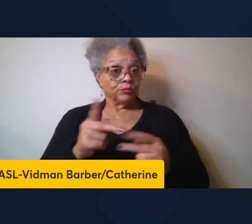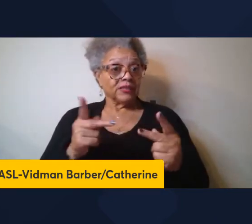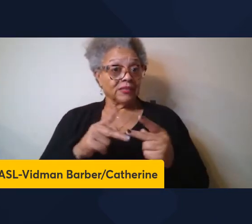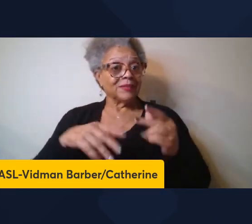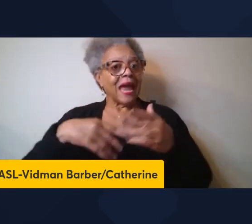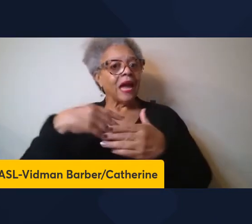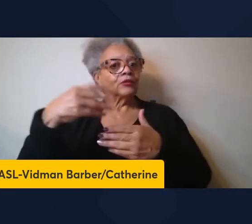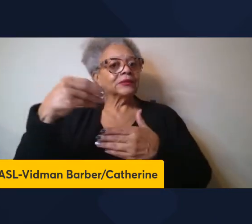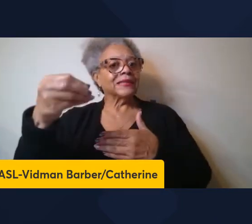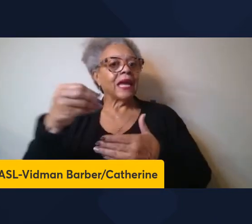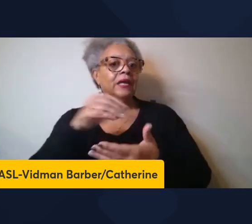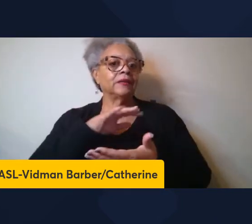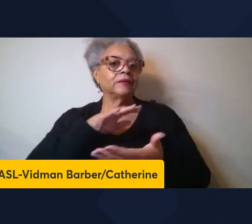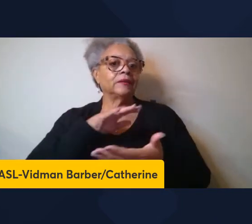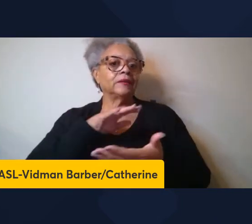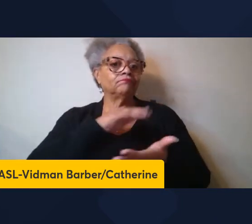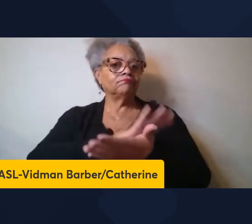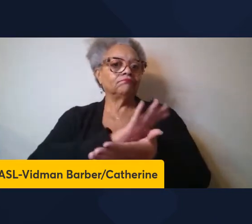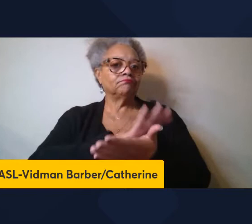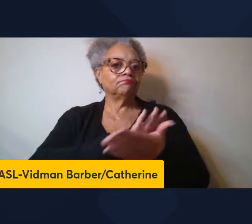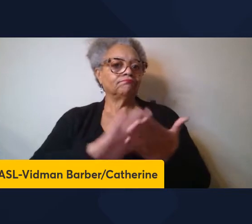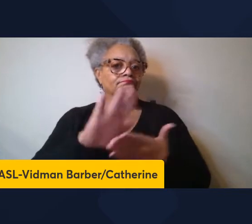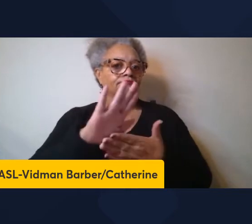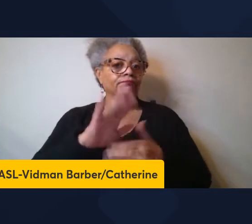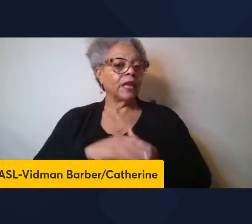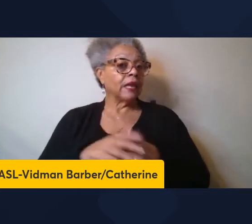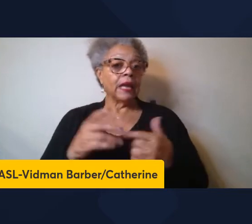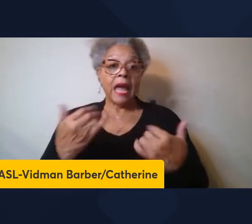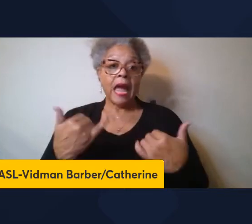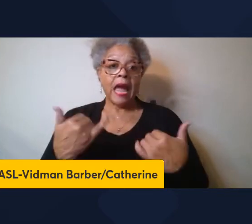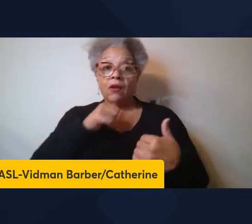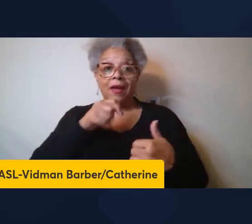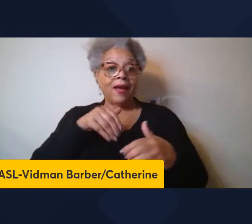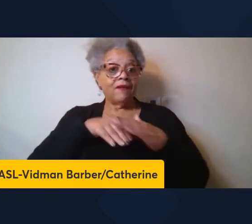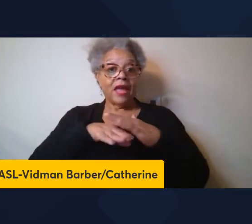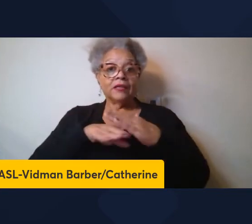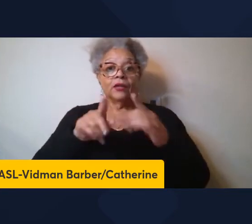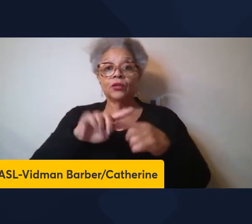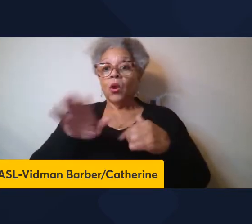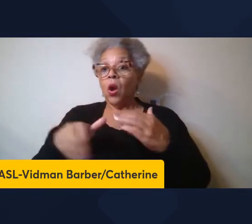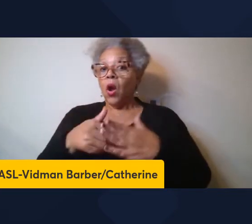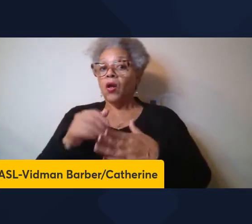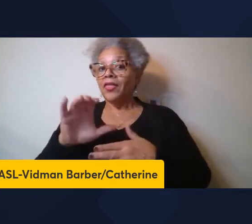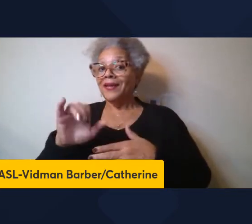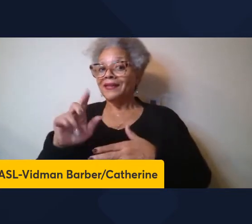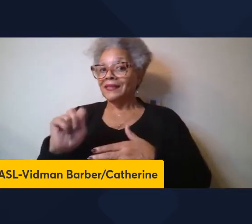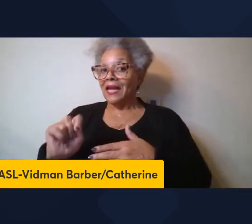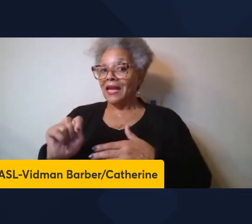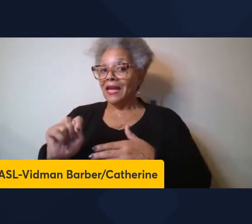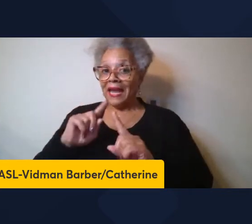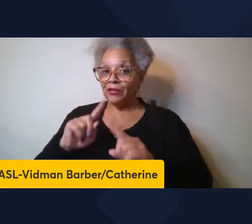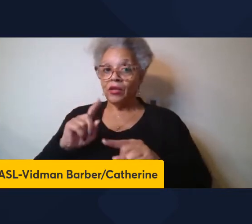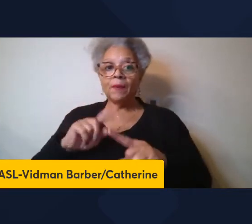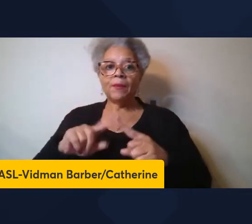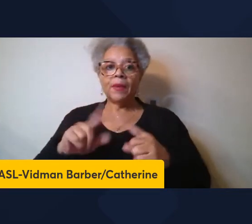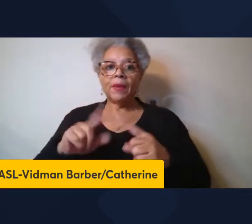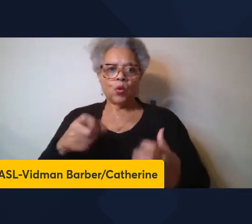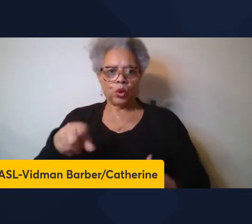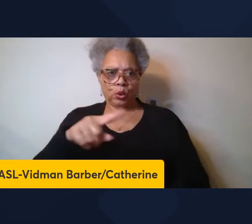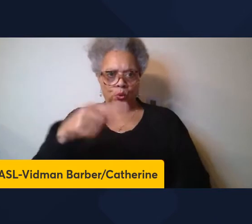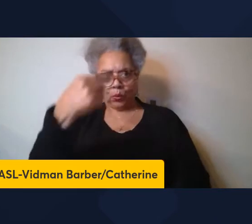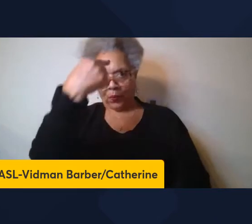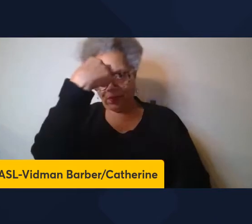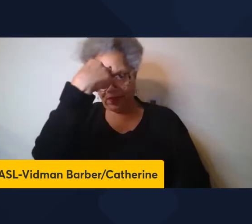academia. Now, I know I don't have access to all the chat answers here, but I want you to think. When you